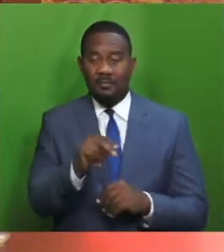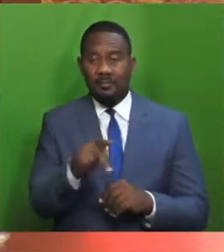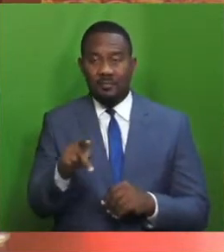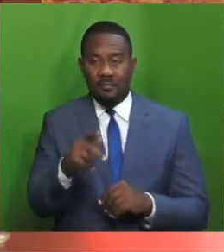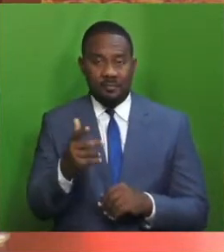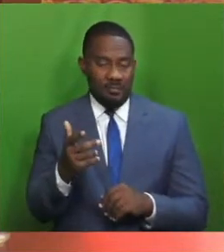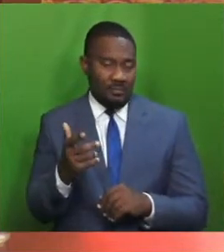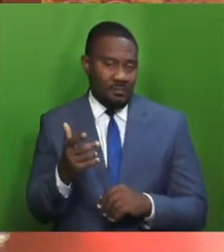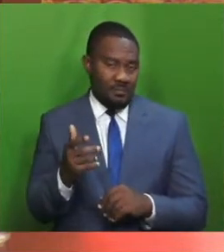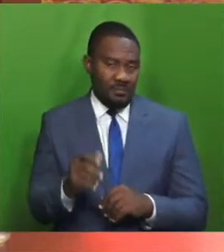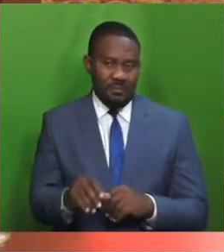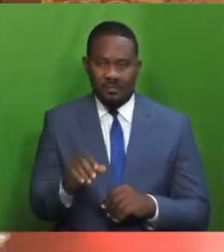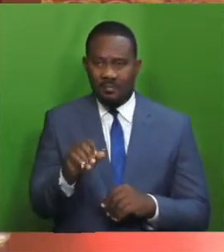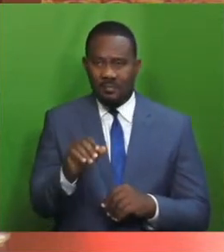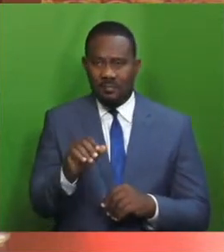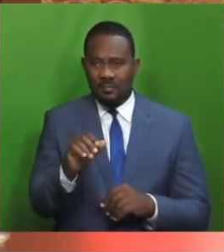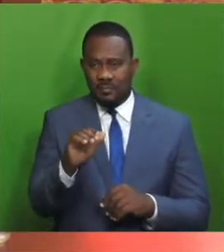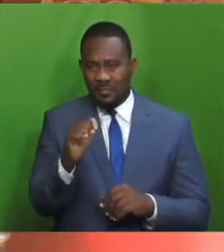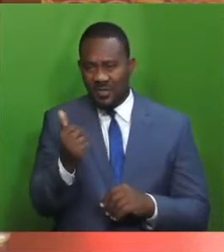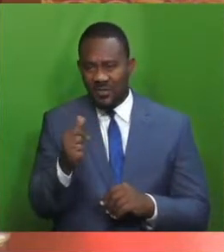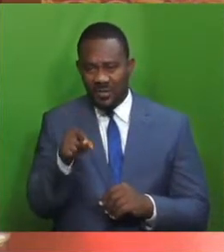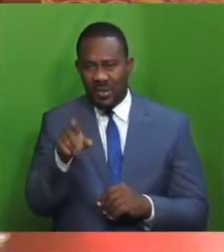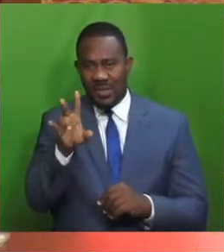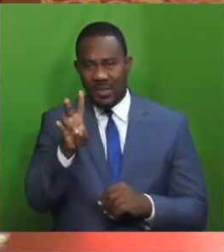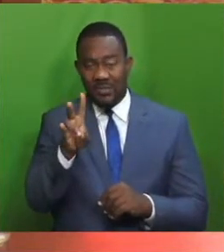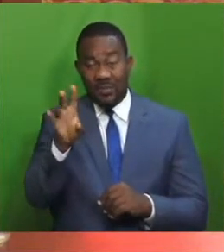at 15.7%.